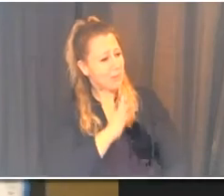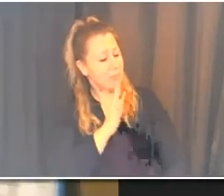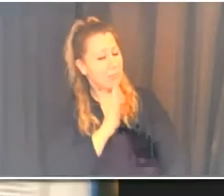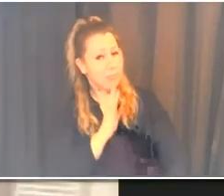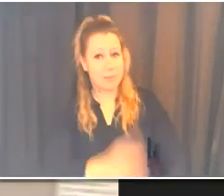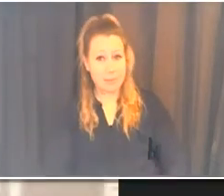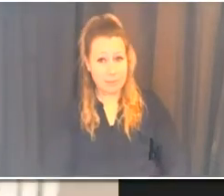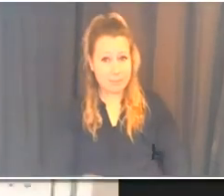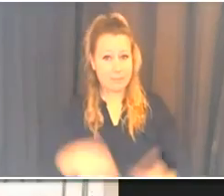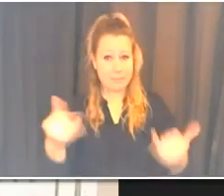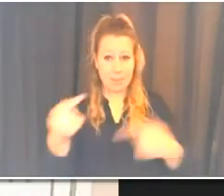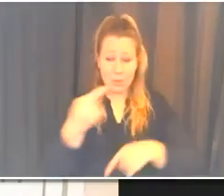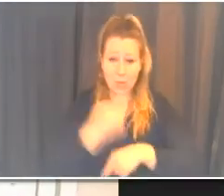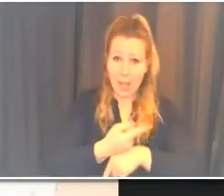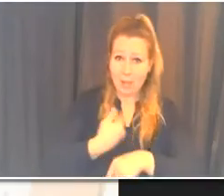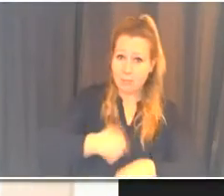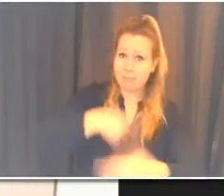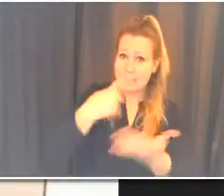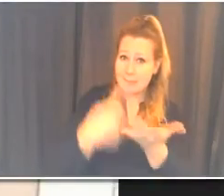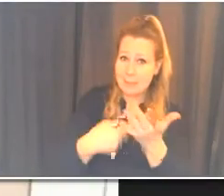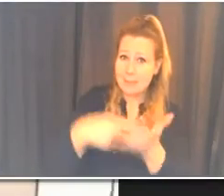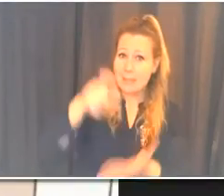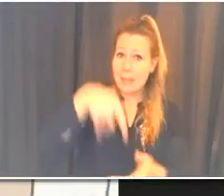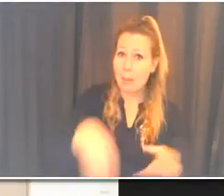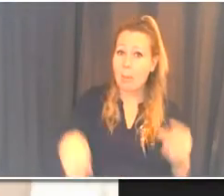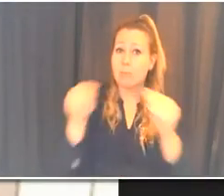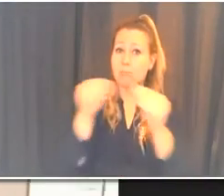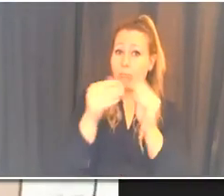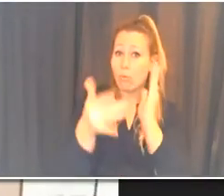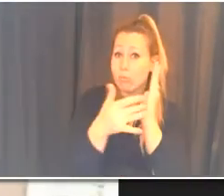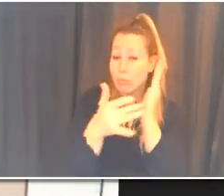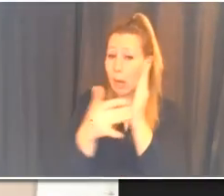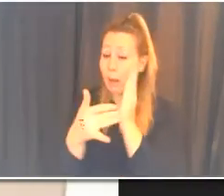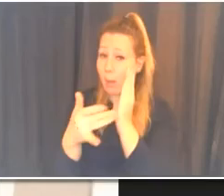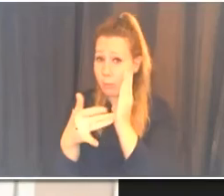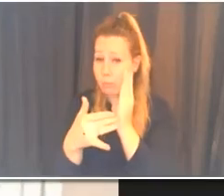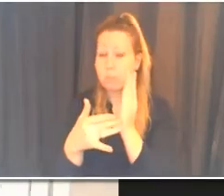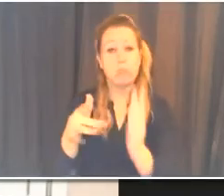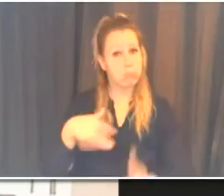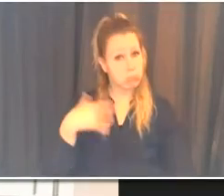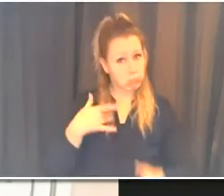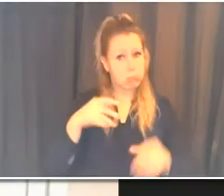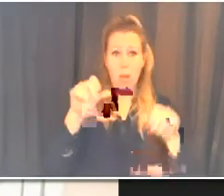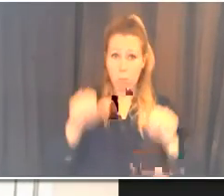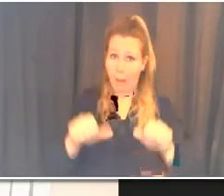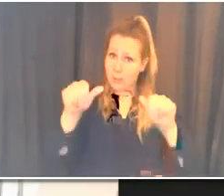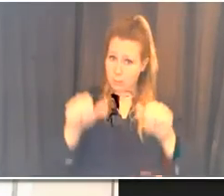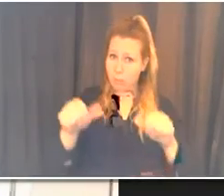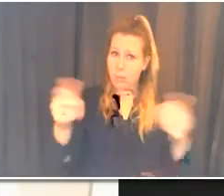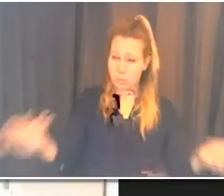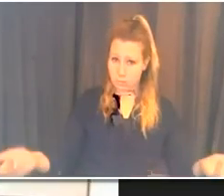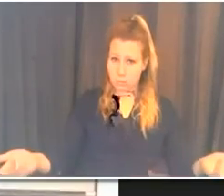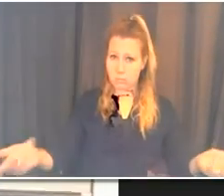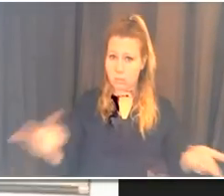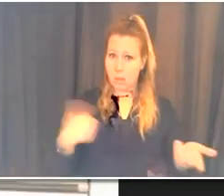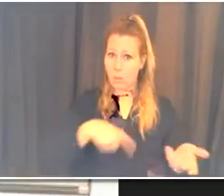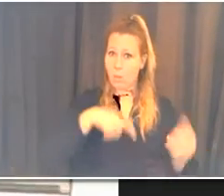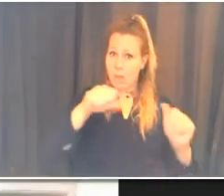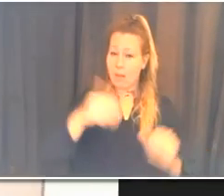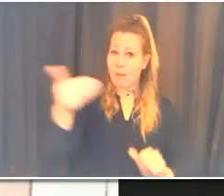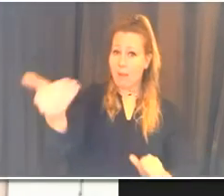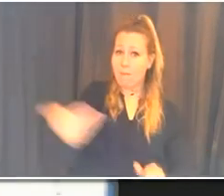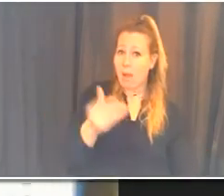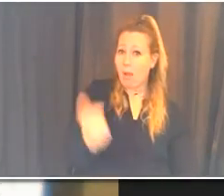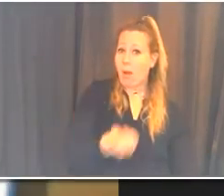it's online um we created even a player that the listeners can listen well we send this on